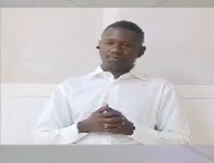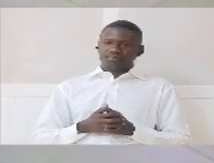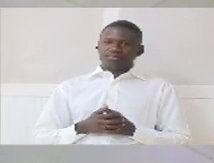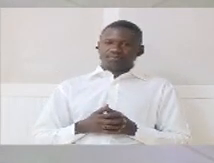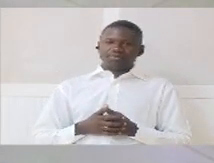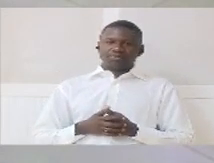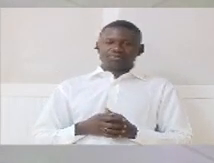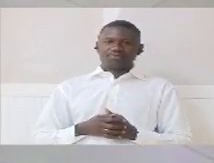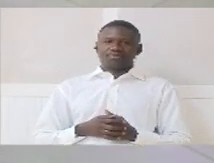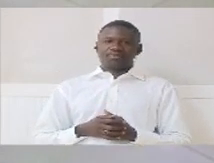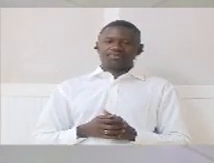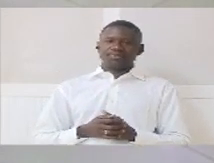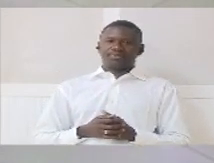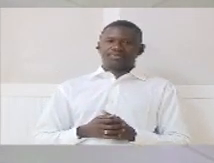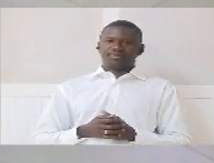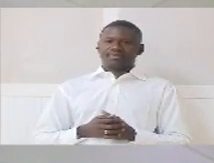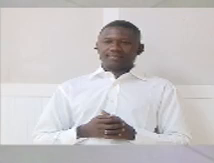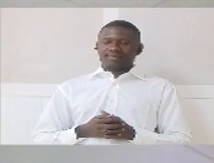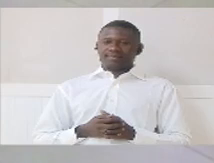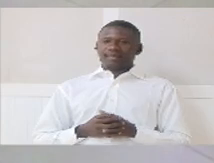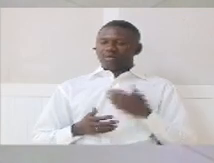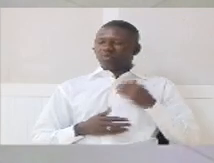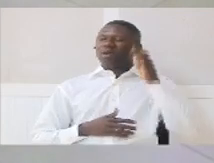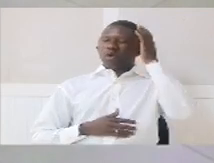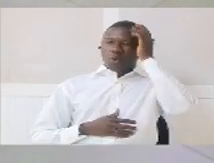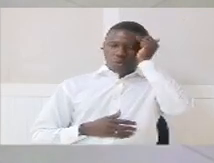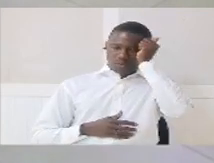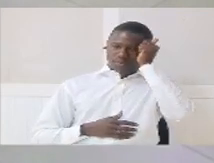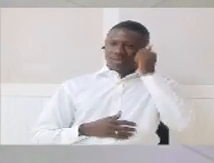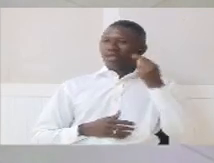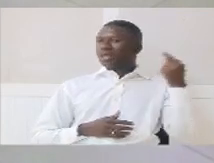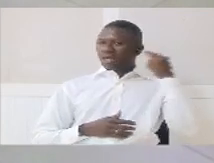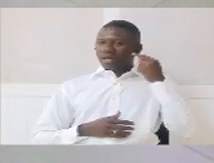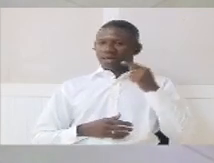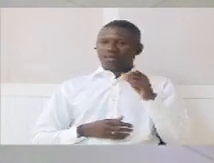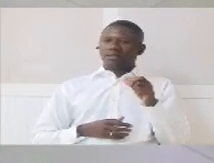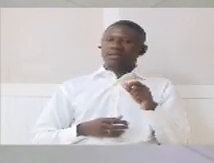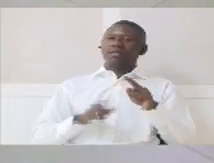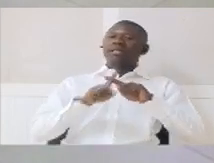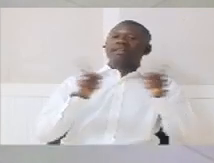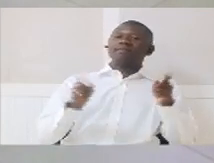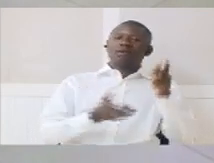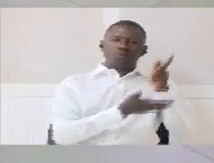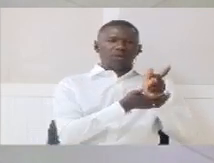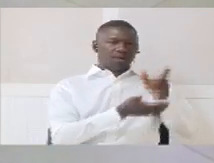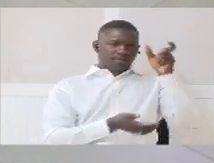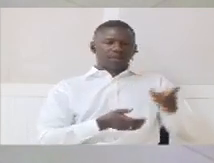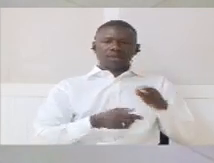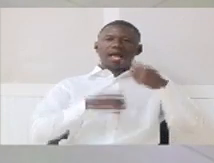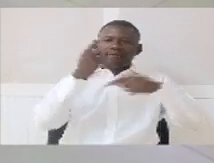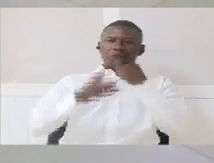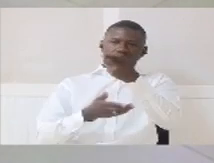And we are expecting to hear another witness after you.